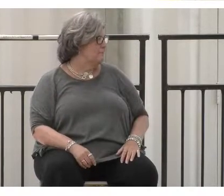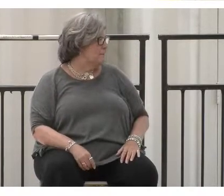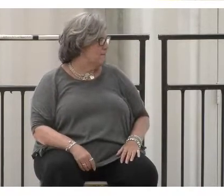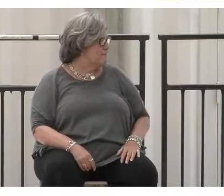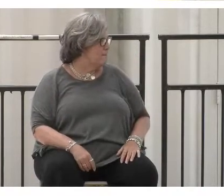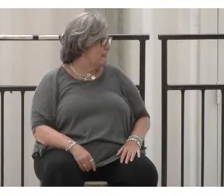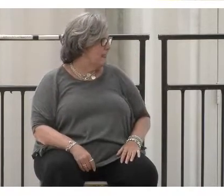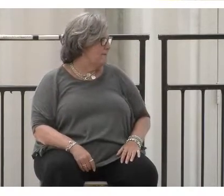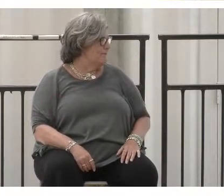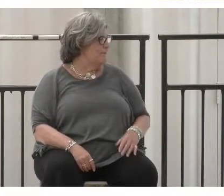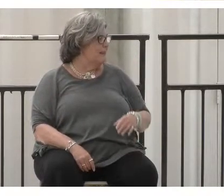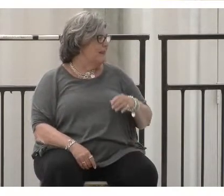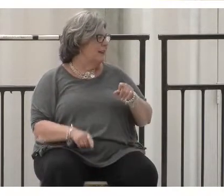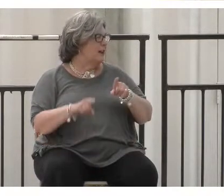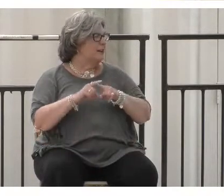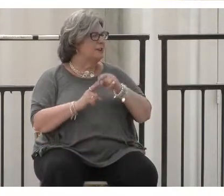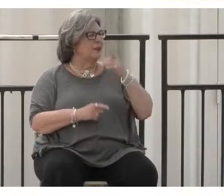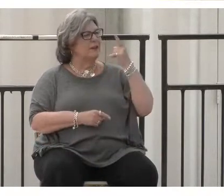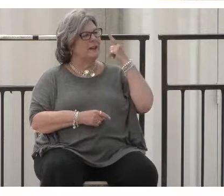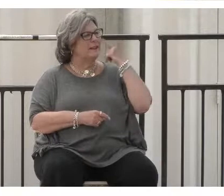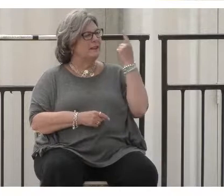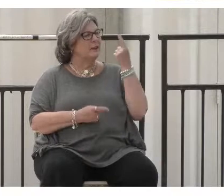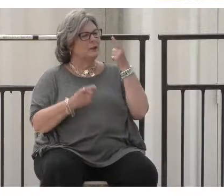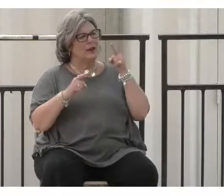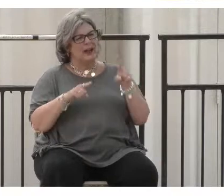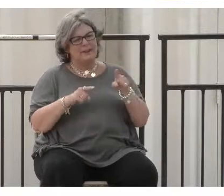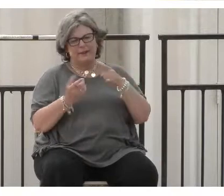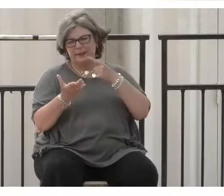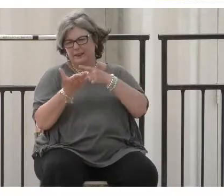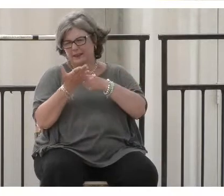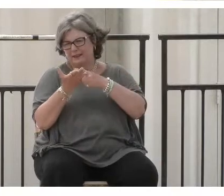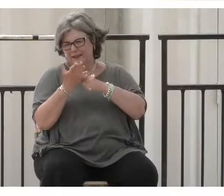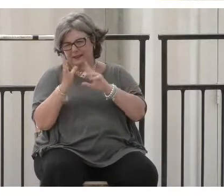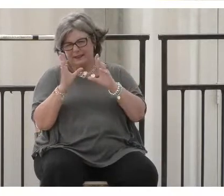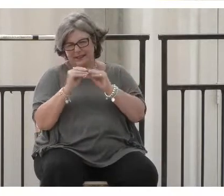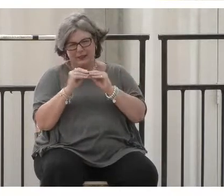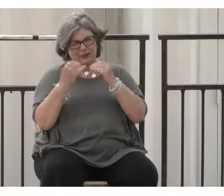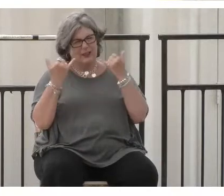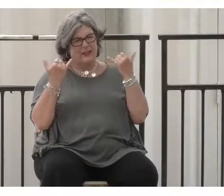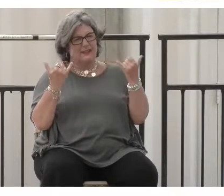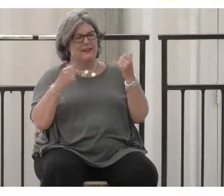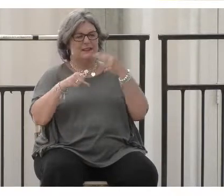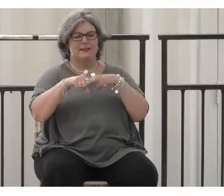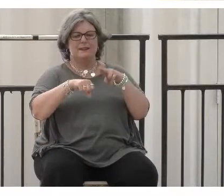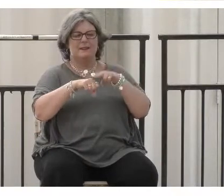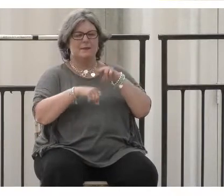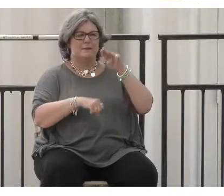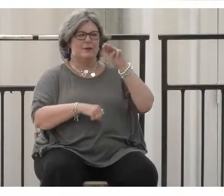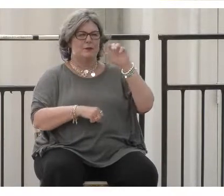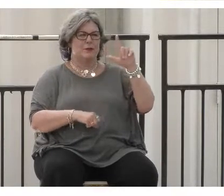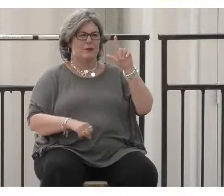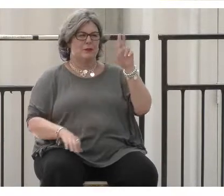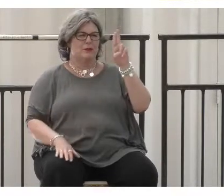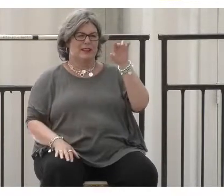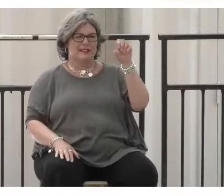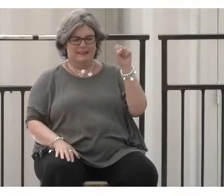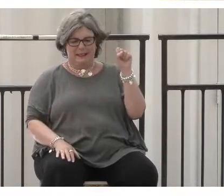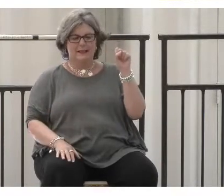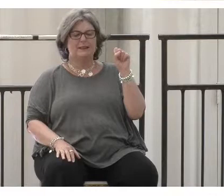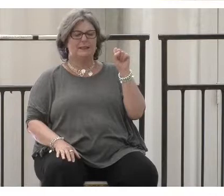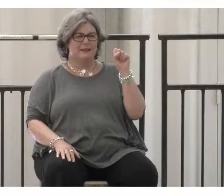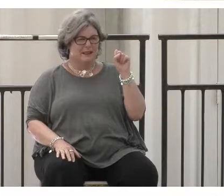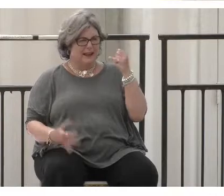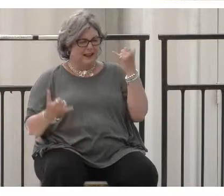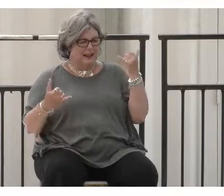think about the context and where we were having this discussion. This is on the National Mall of the United States, and